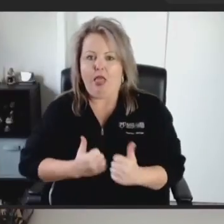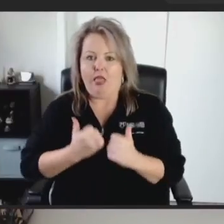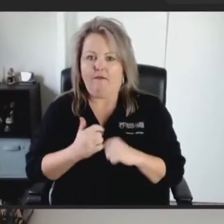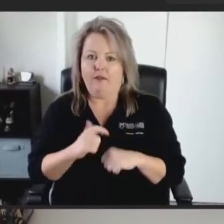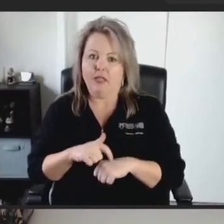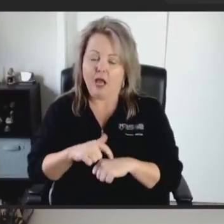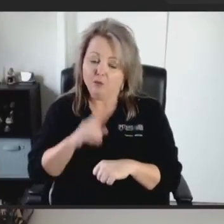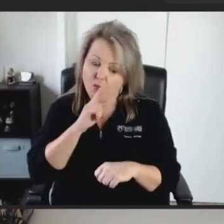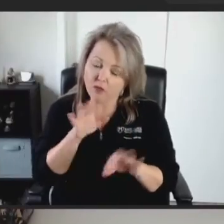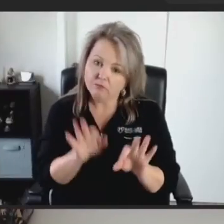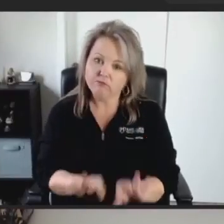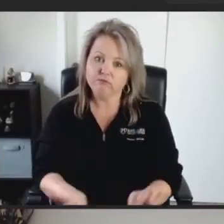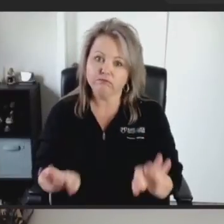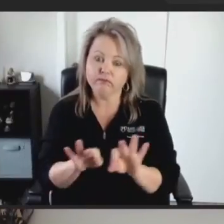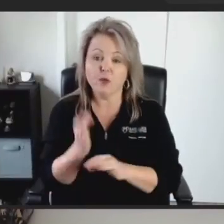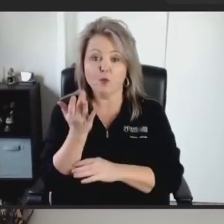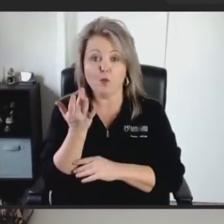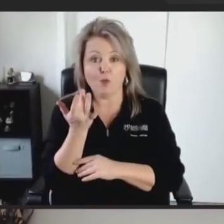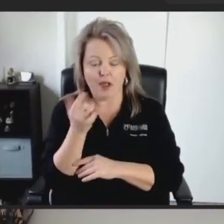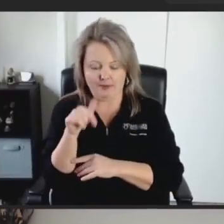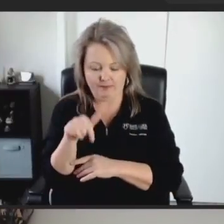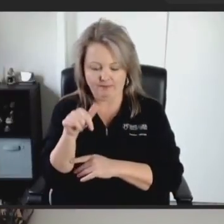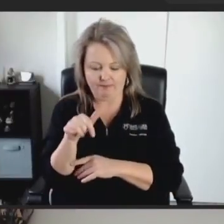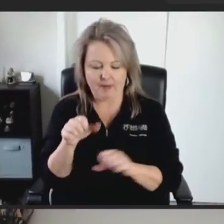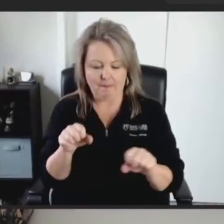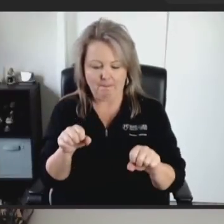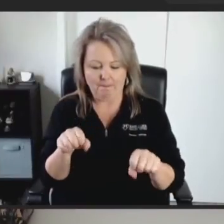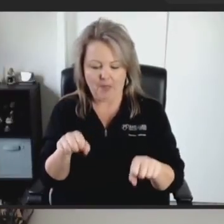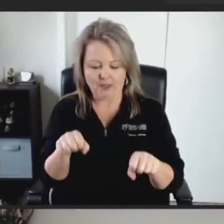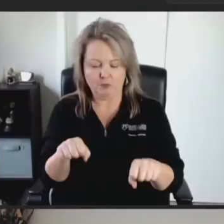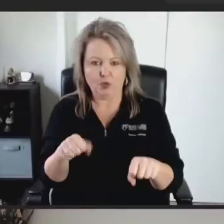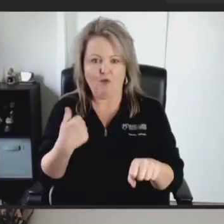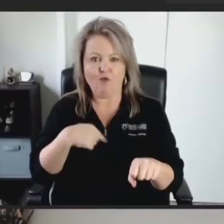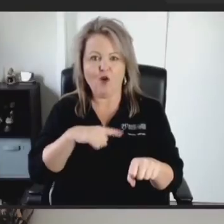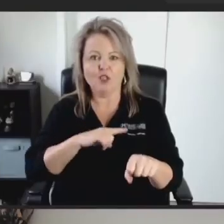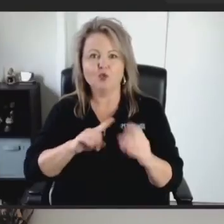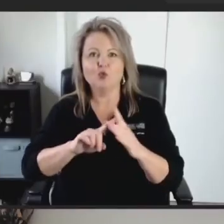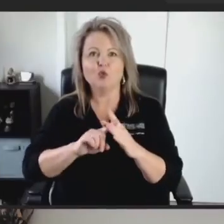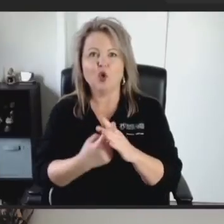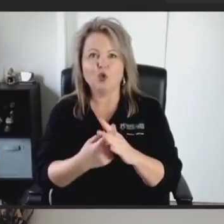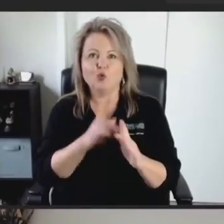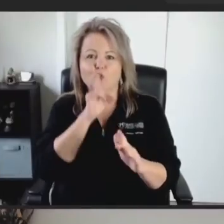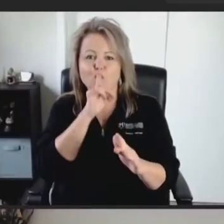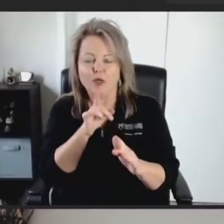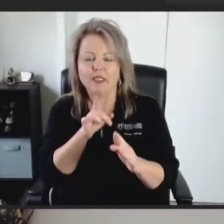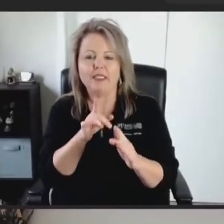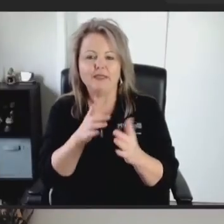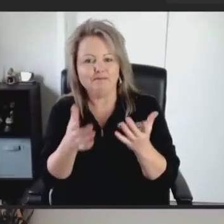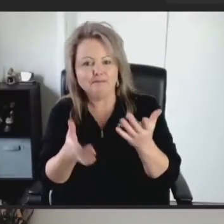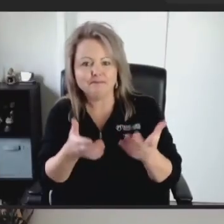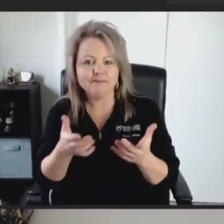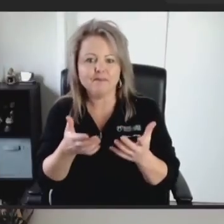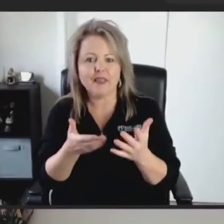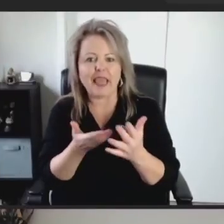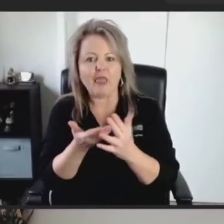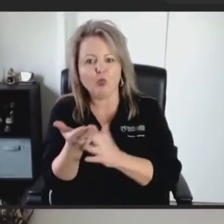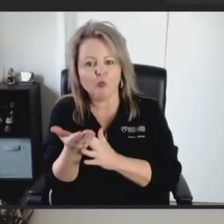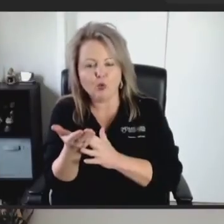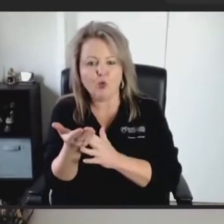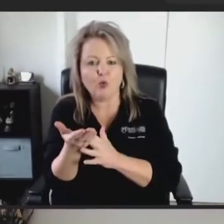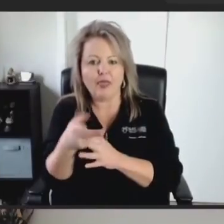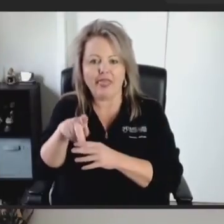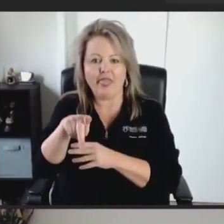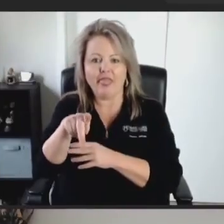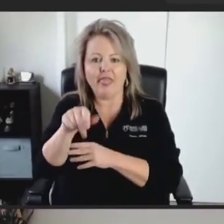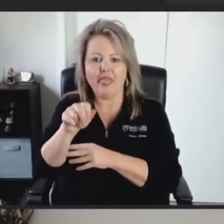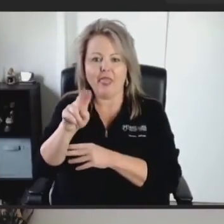because this is the potential for us to start to really get through the pandemic. And